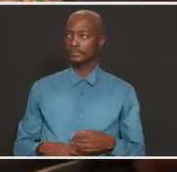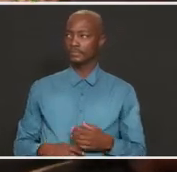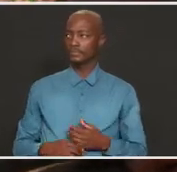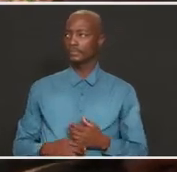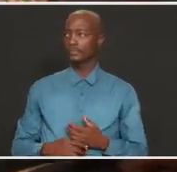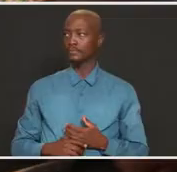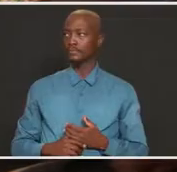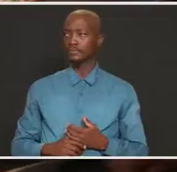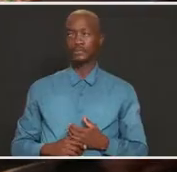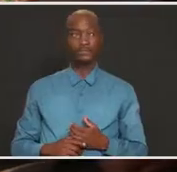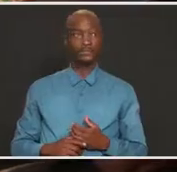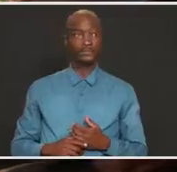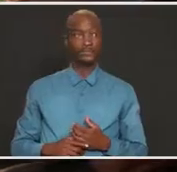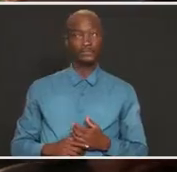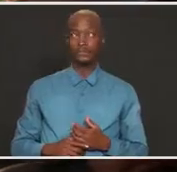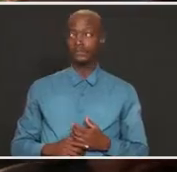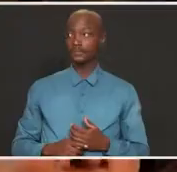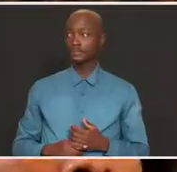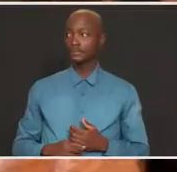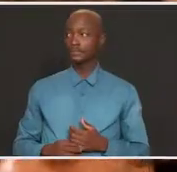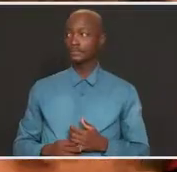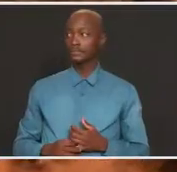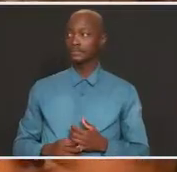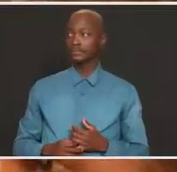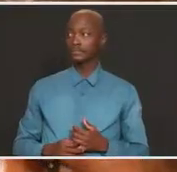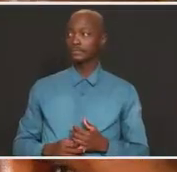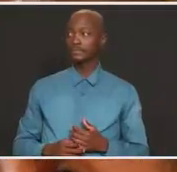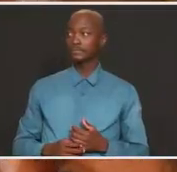why are you going you're coming